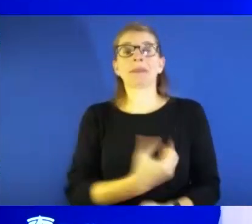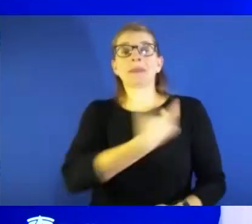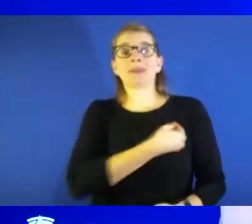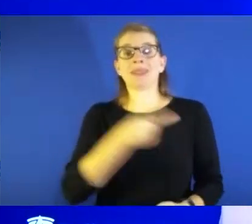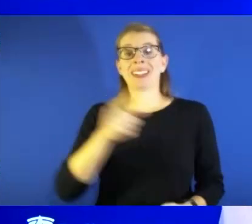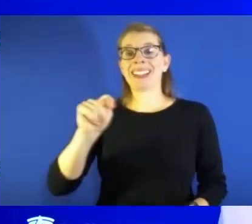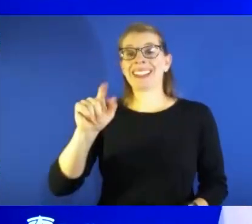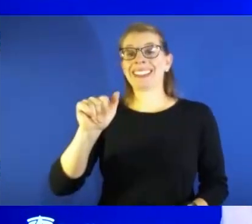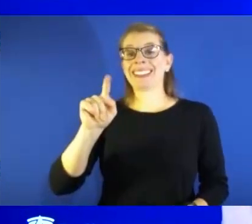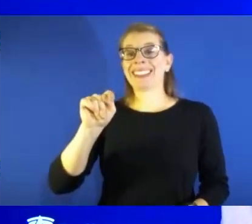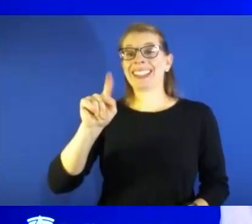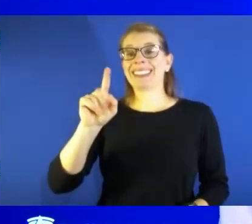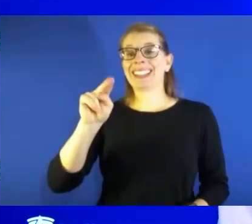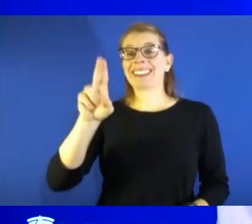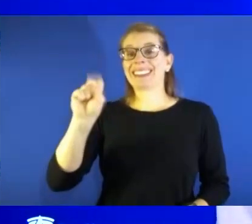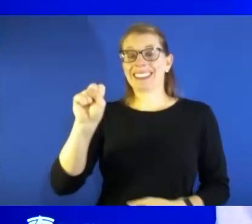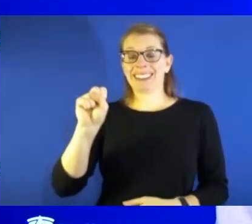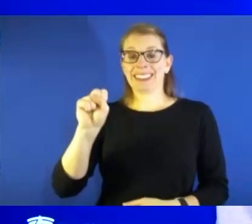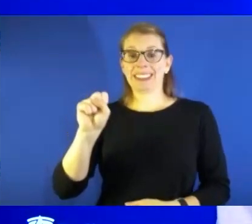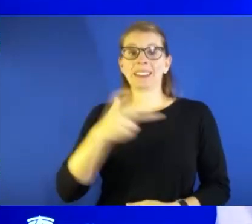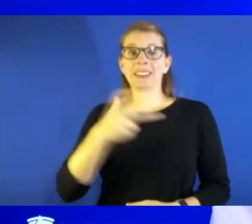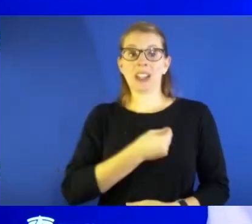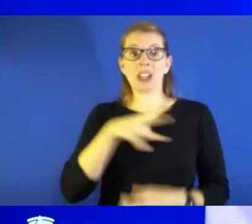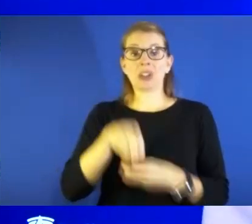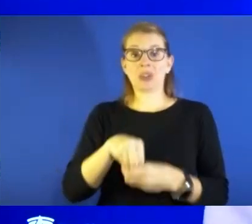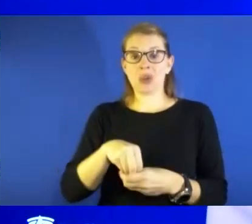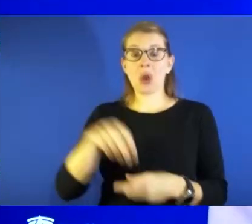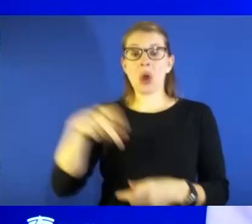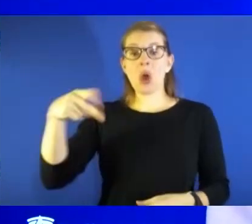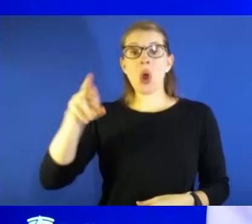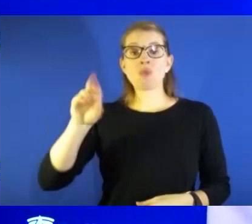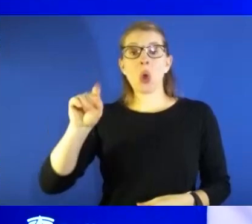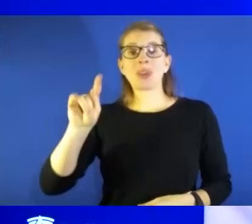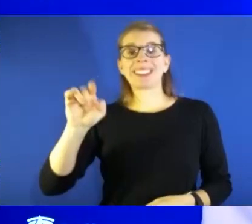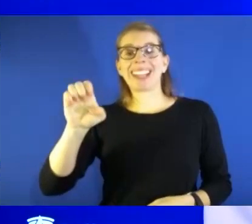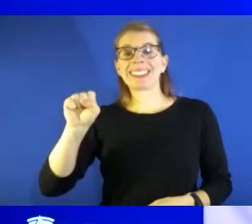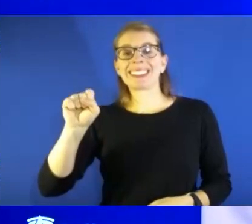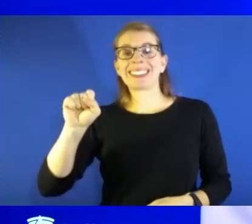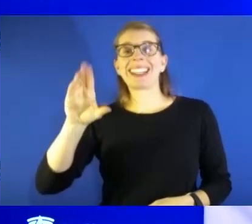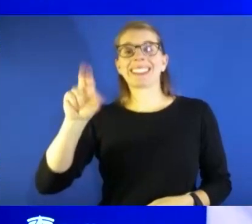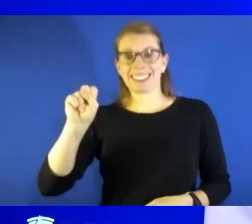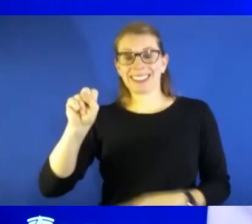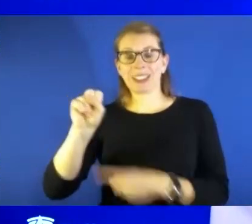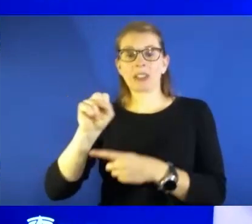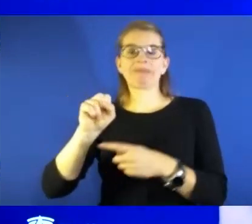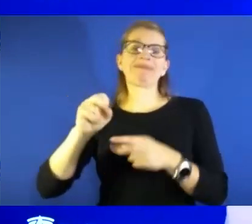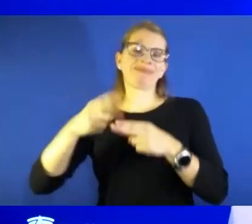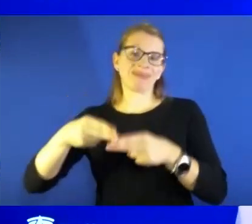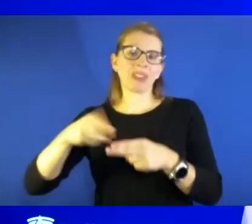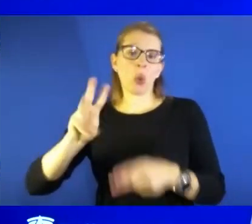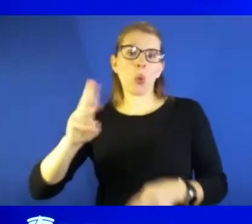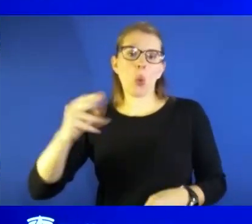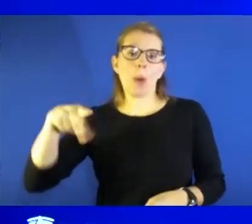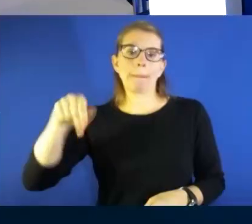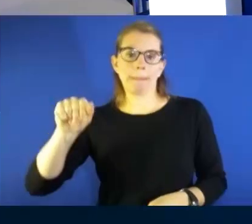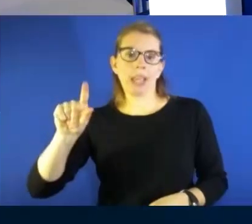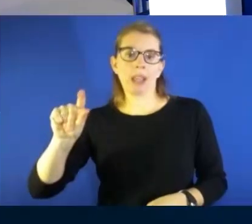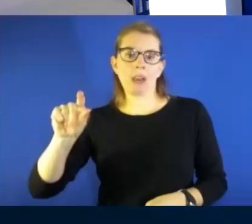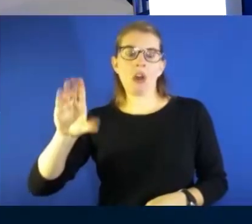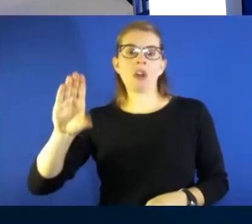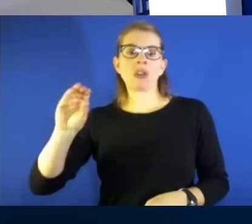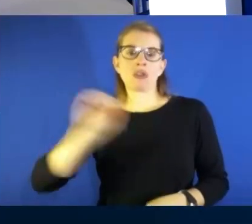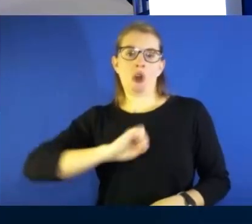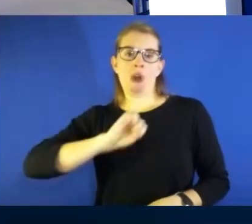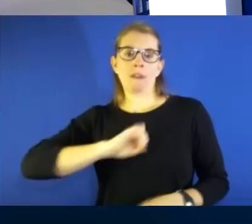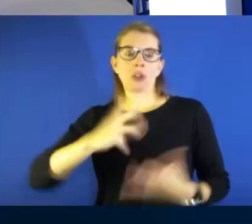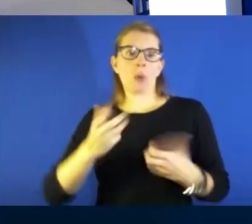that component of pertussis or whooping cough as well, because you don't want to spread that disease to those vulnerable children. Amanda, Joyce